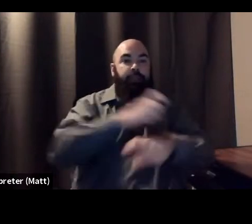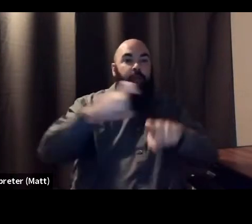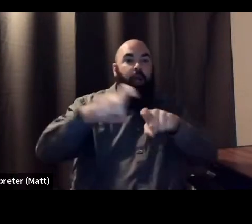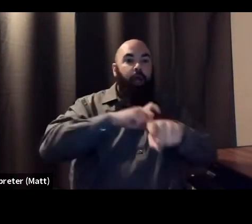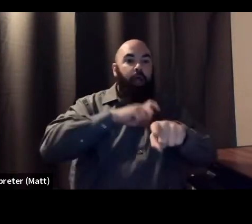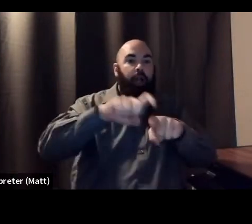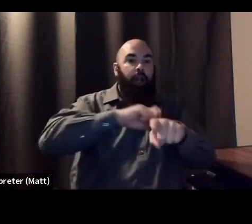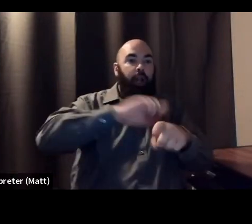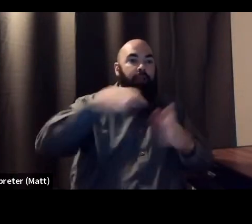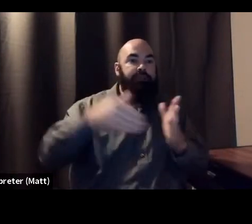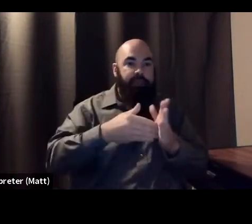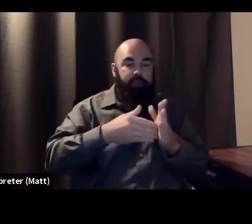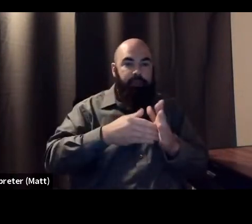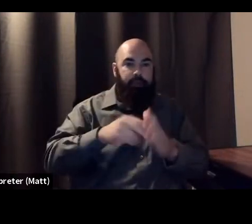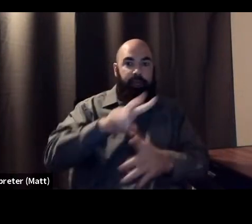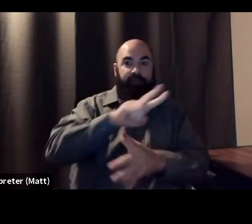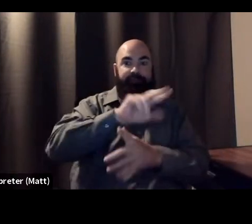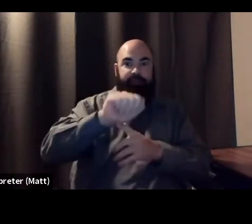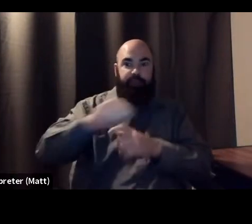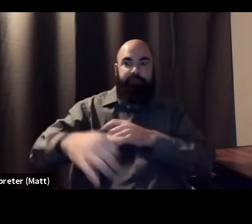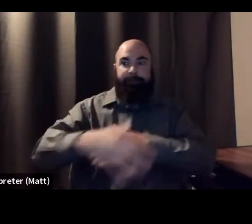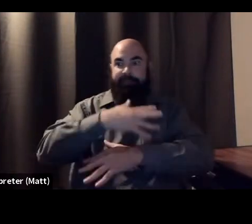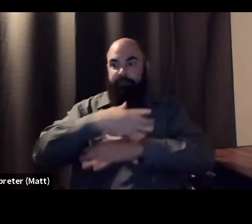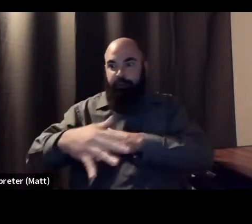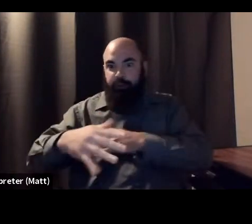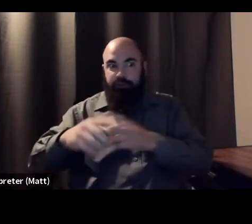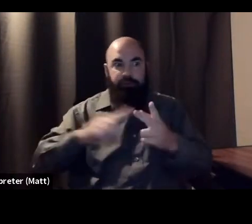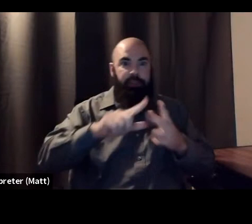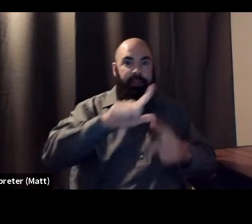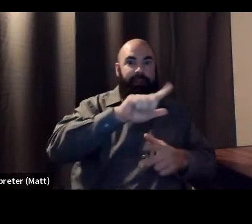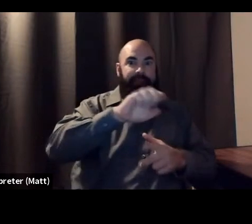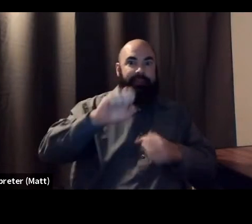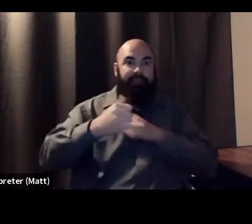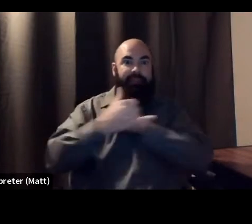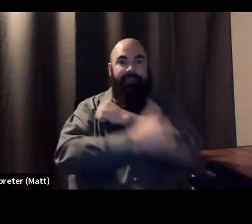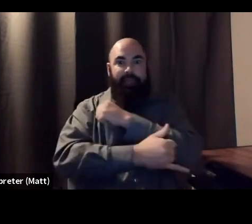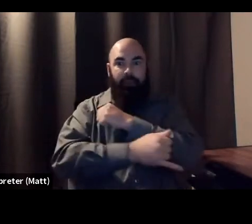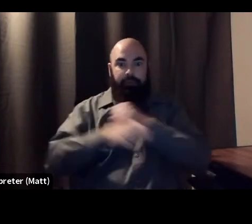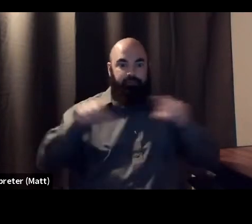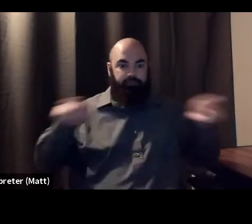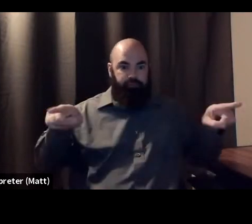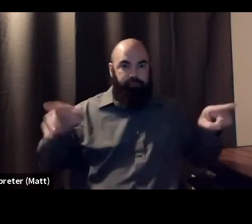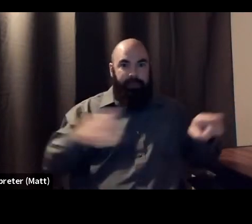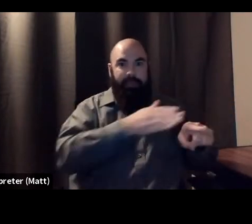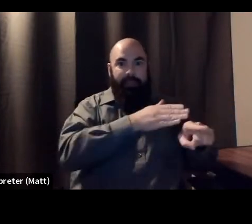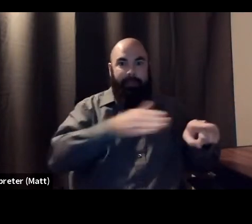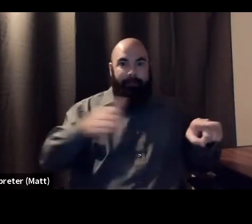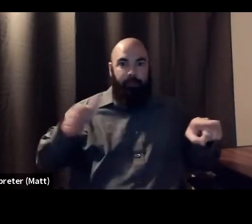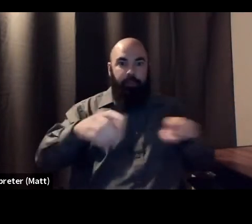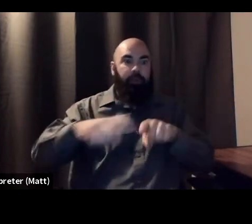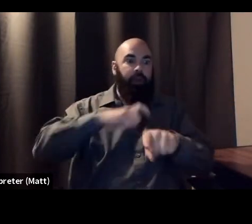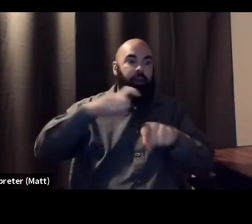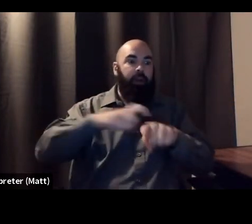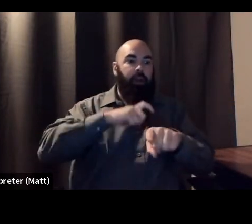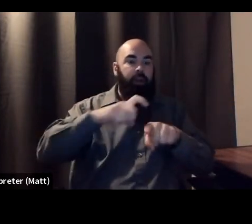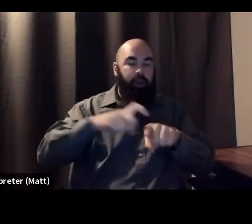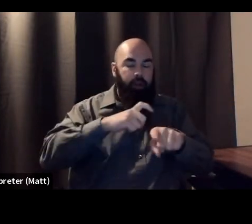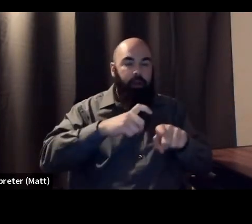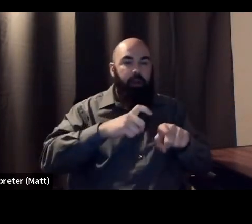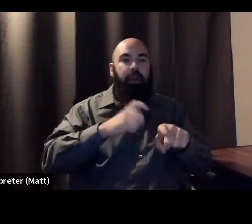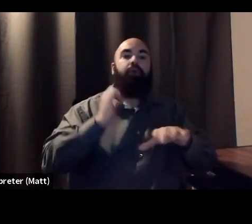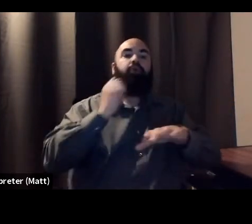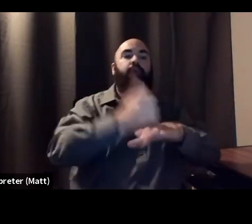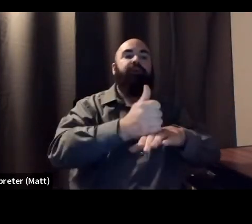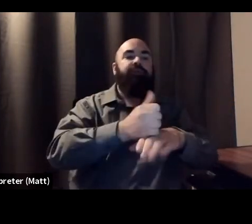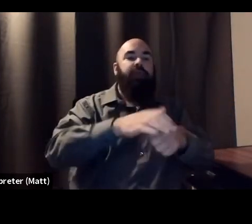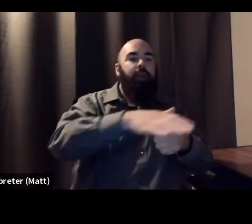Virginia Beach to Lee County and everywhere in between. The task force organized and operates regional vaccine sites that